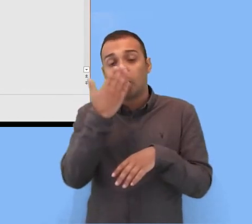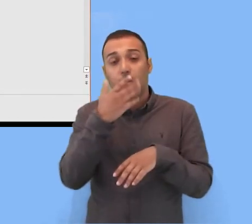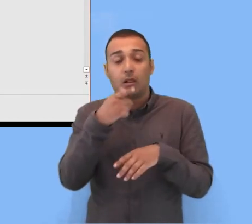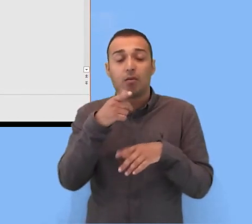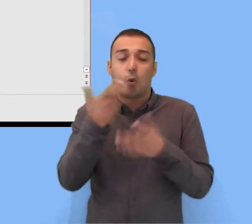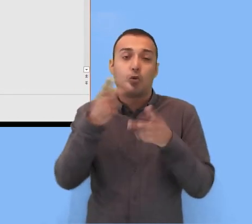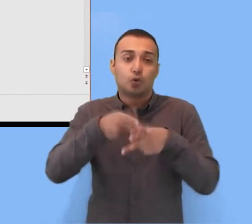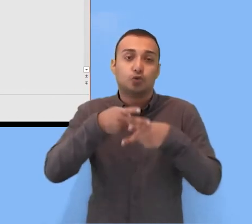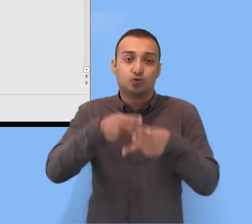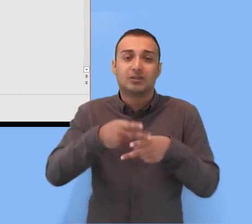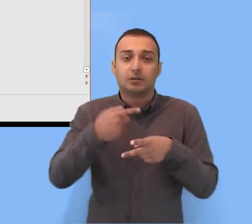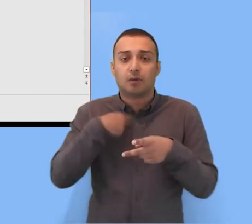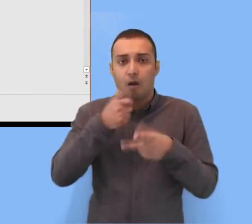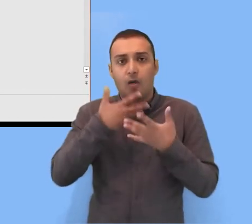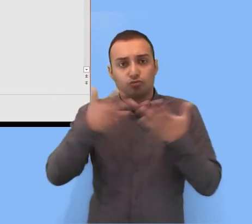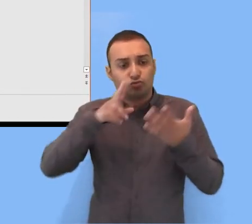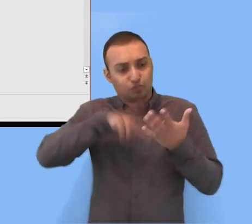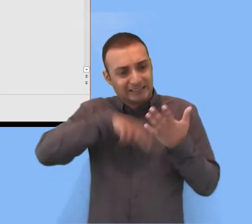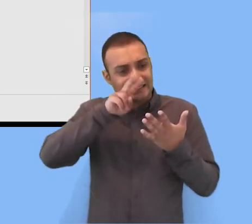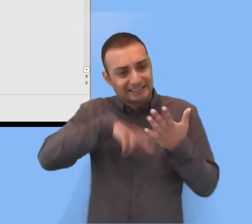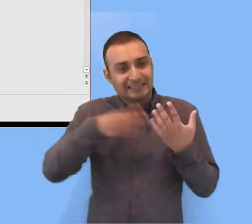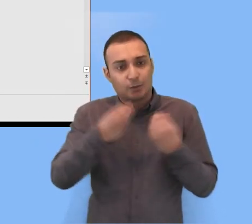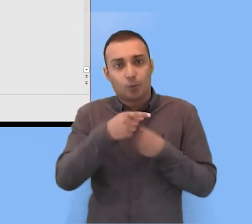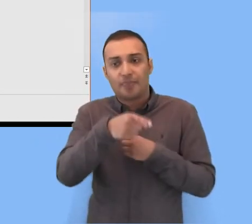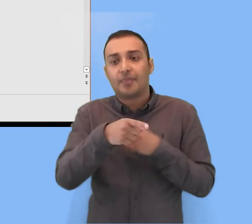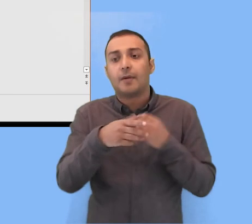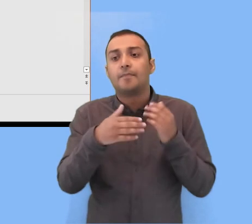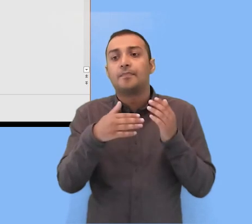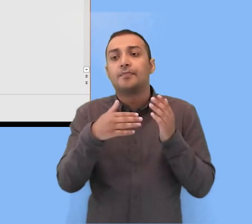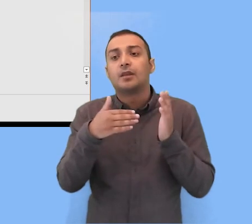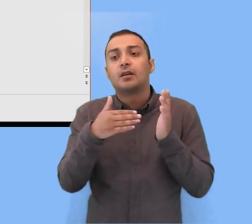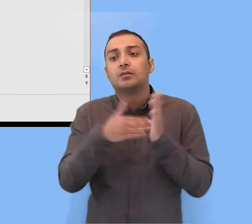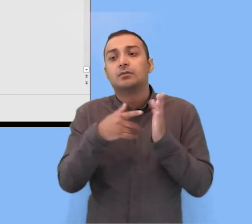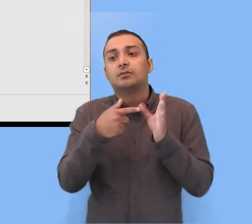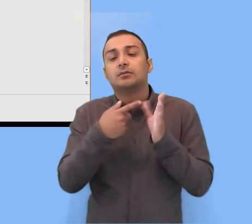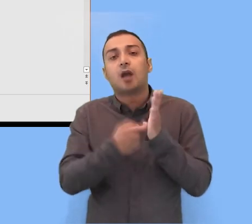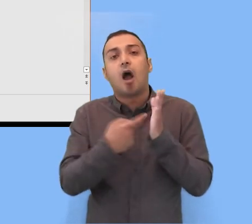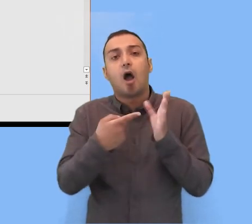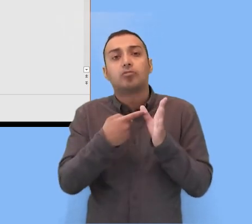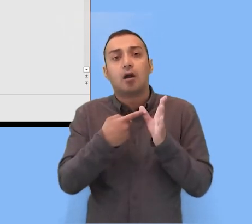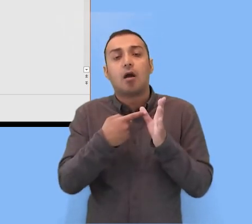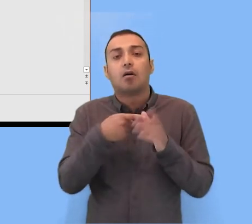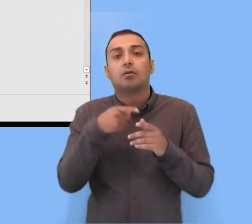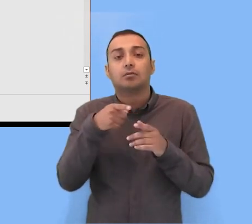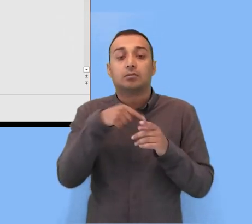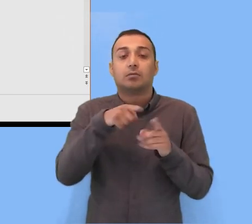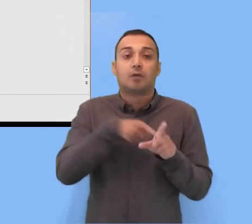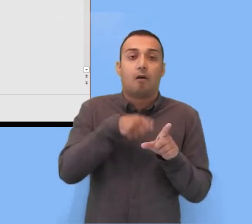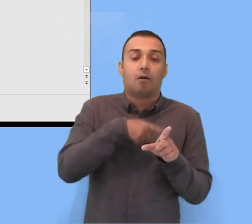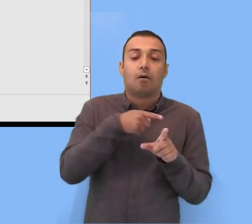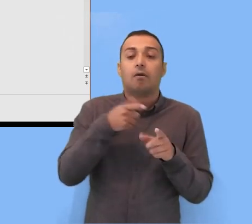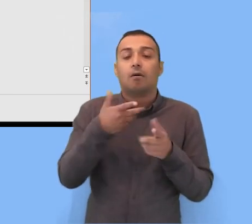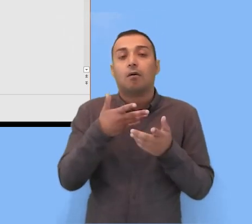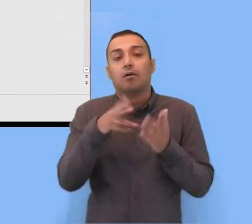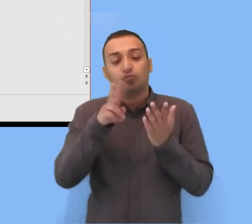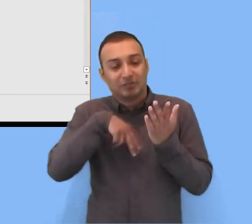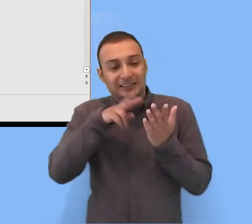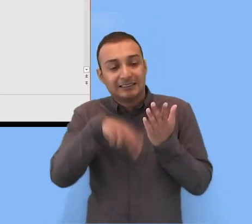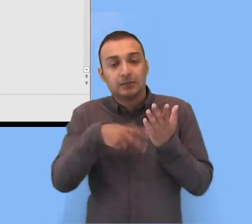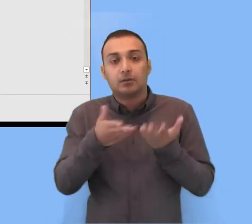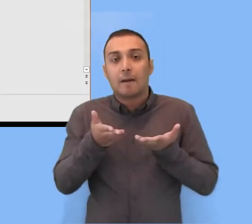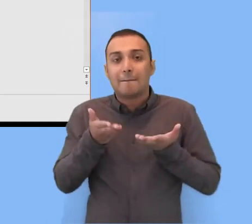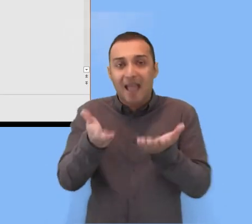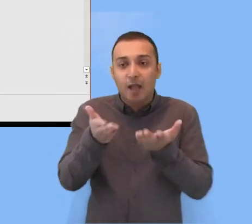with Zara, and the other one was younger than the other child, baking, colouring,